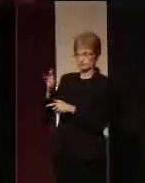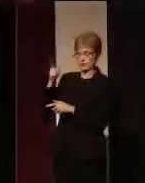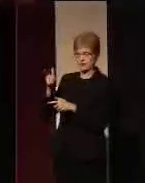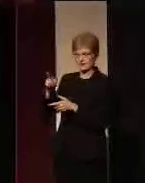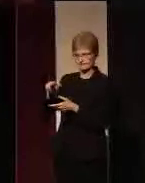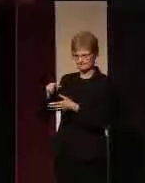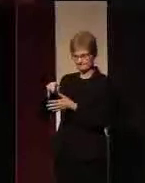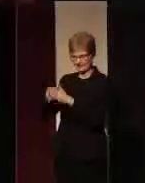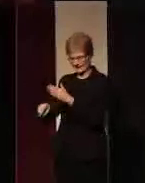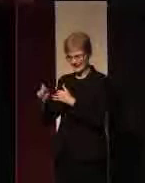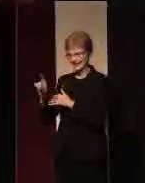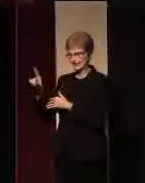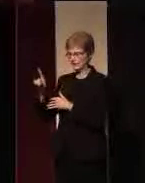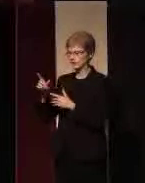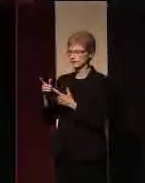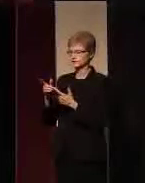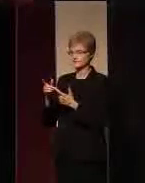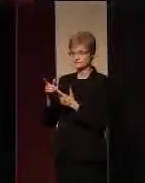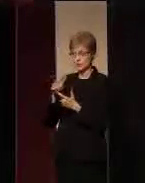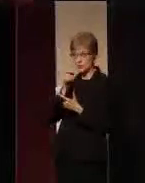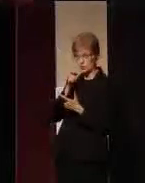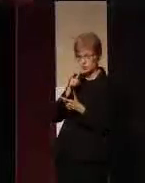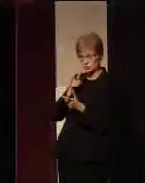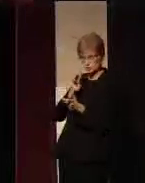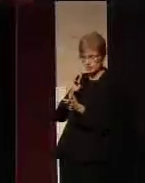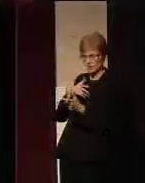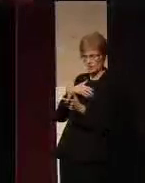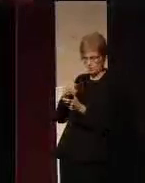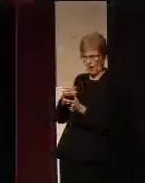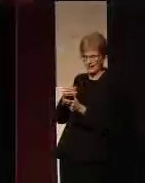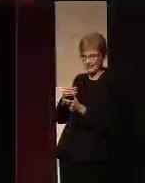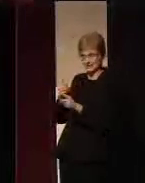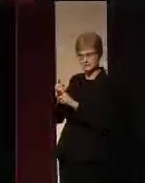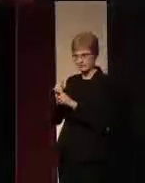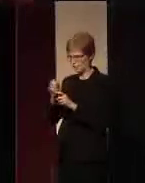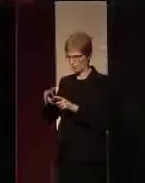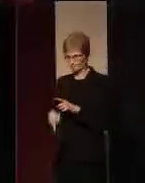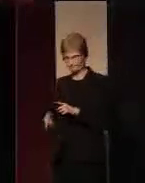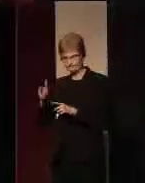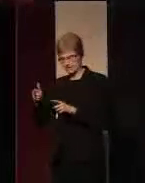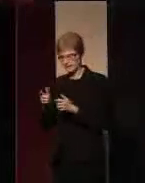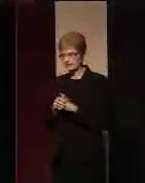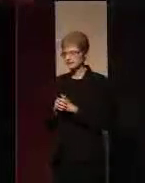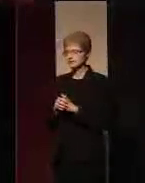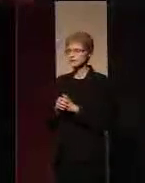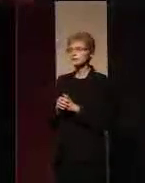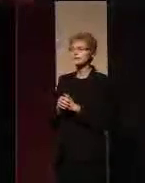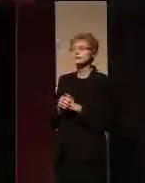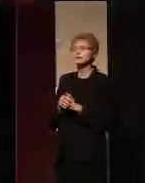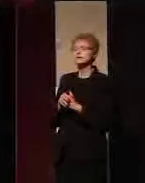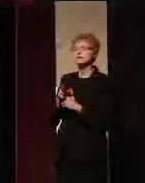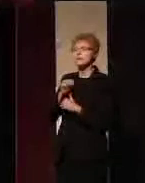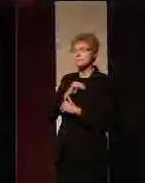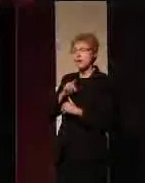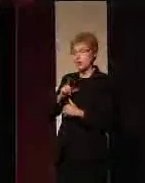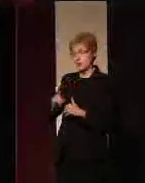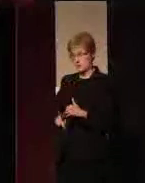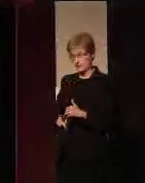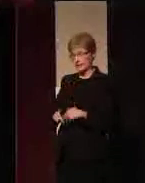shot unarmed by a white shooter in America, he said, "All we say to America is be true to what you said on